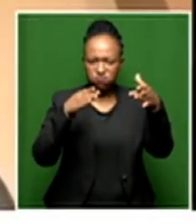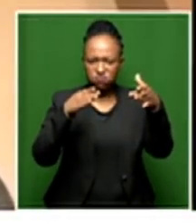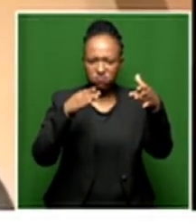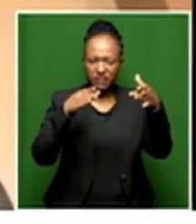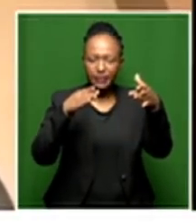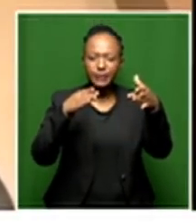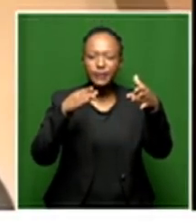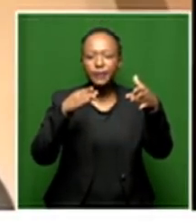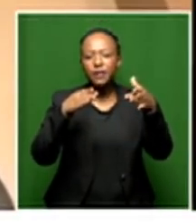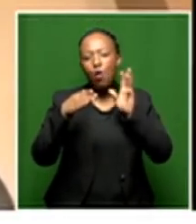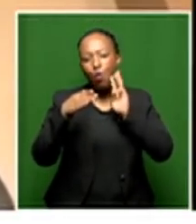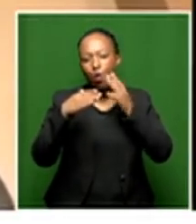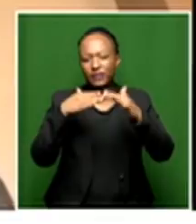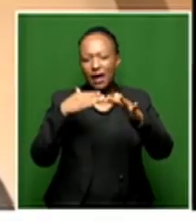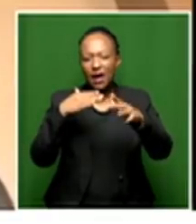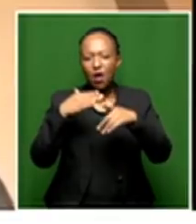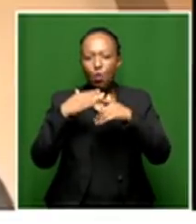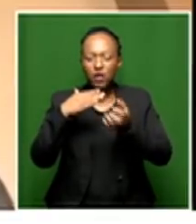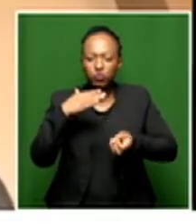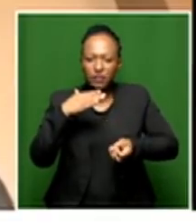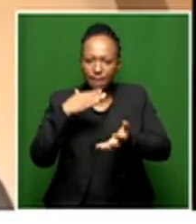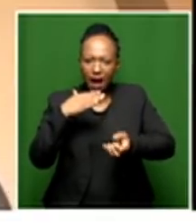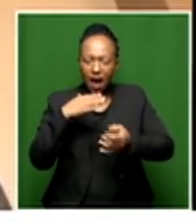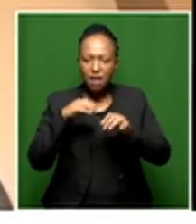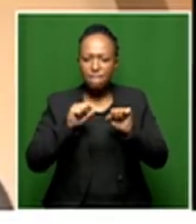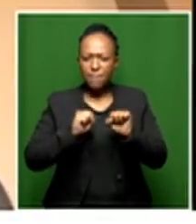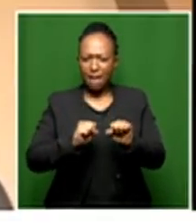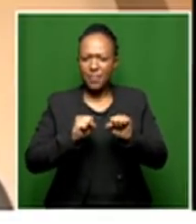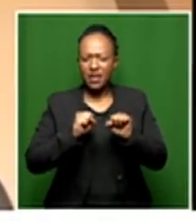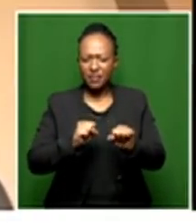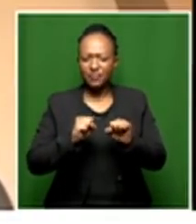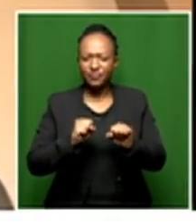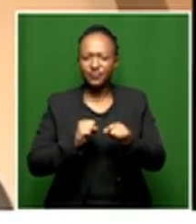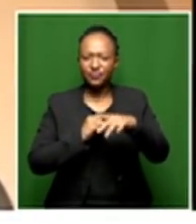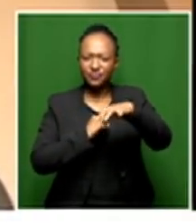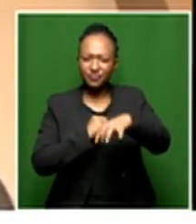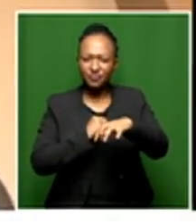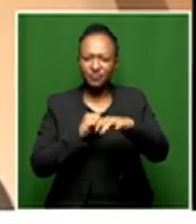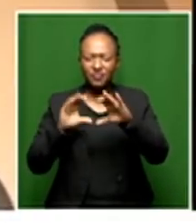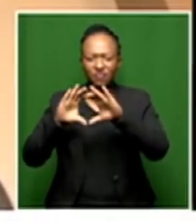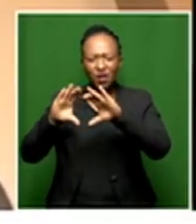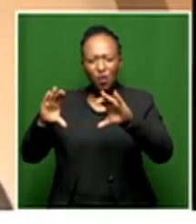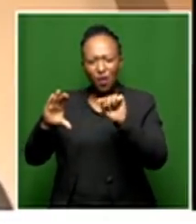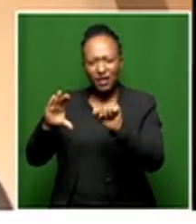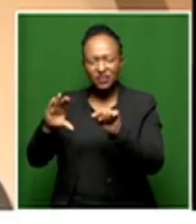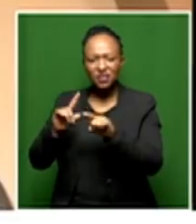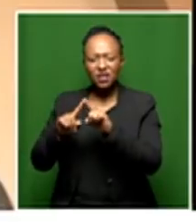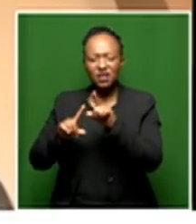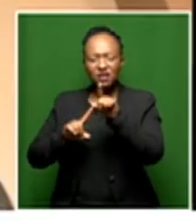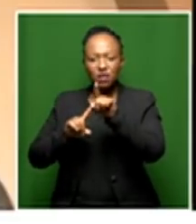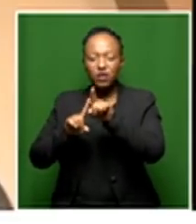transformers that supply the Eikenhof Pumping Station failed, one on the 29th and the other on